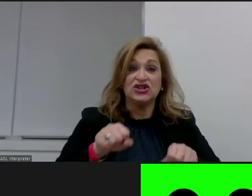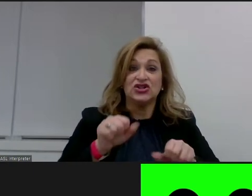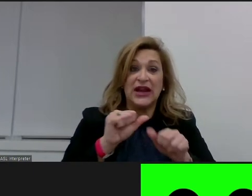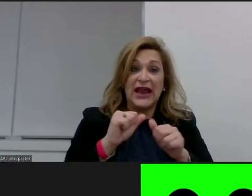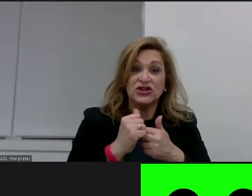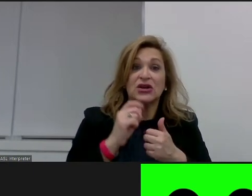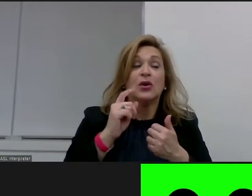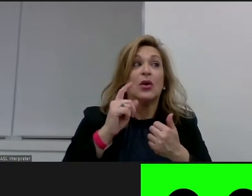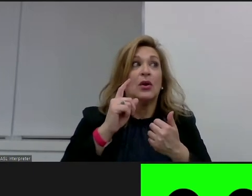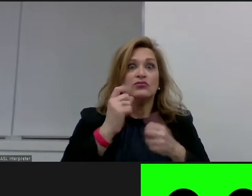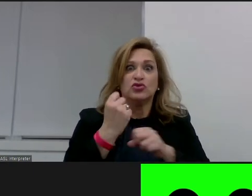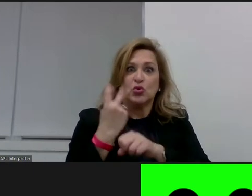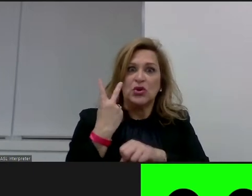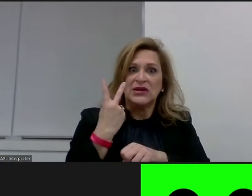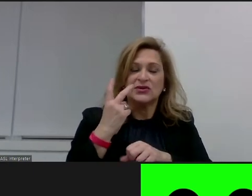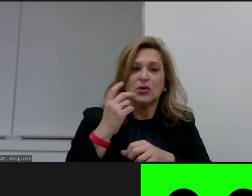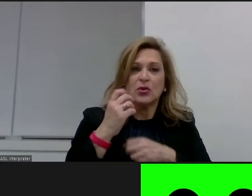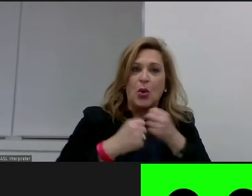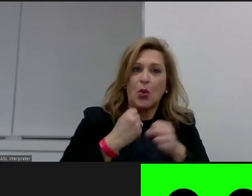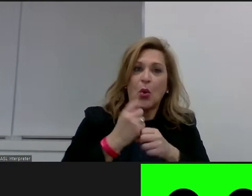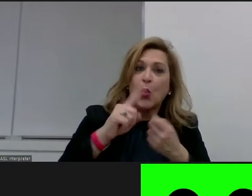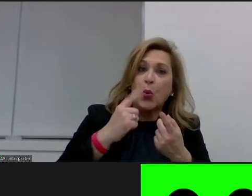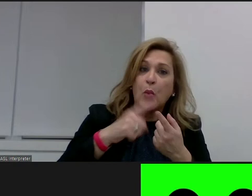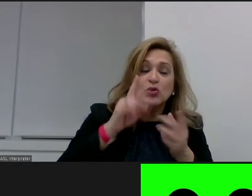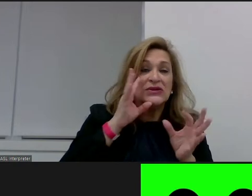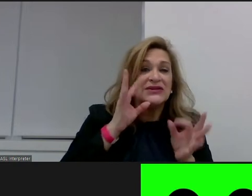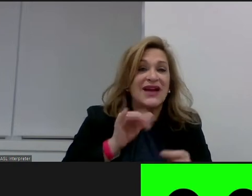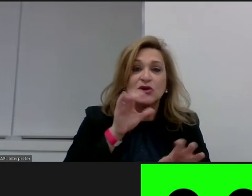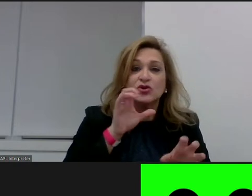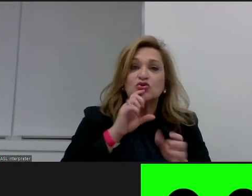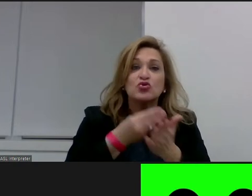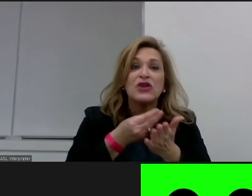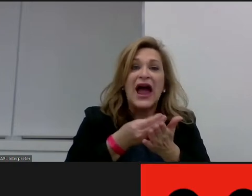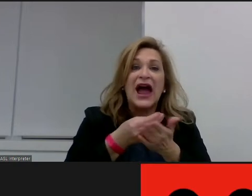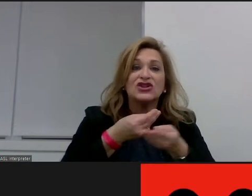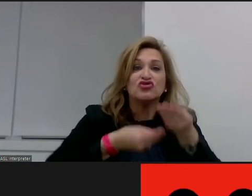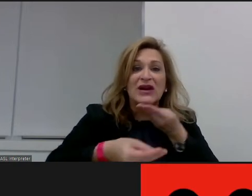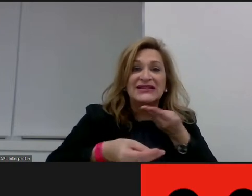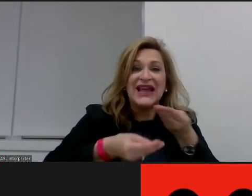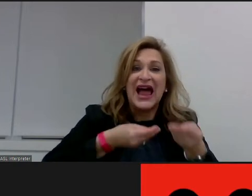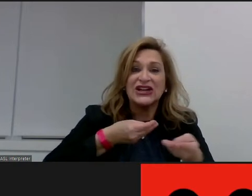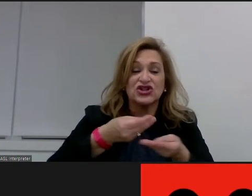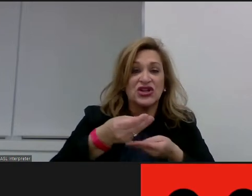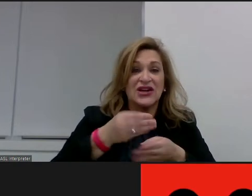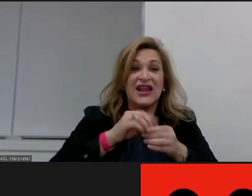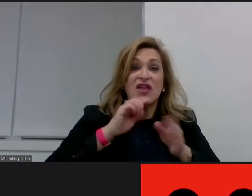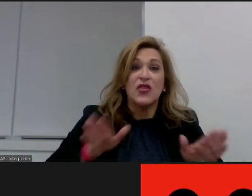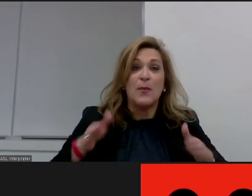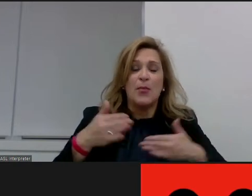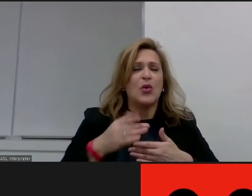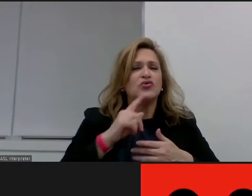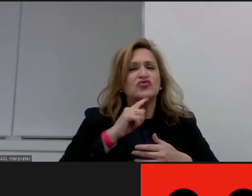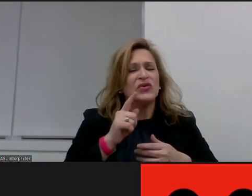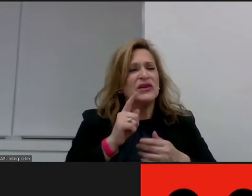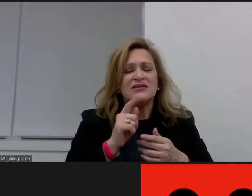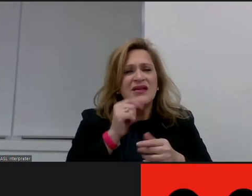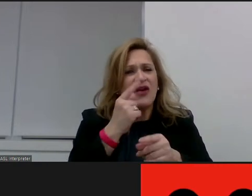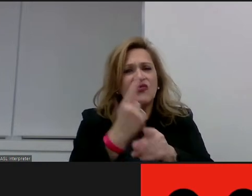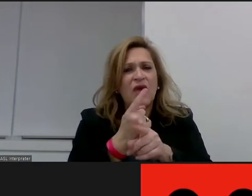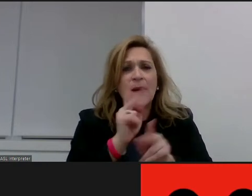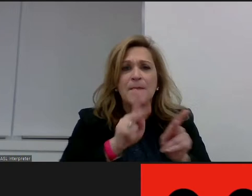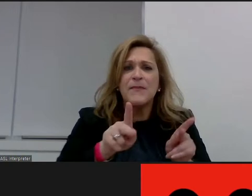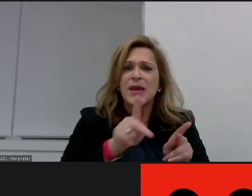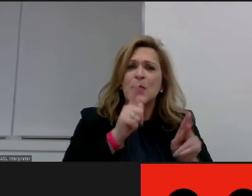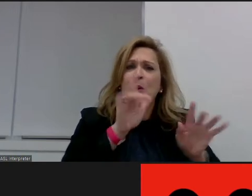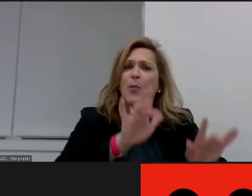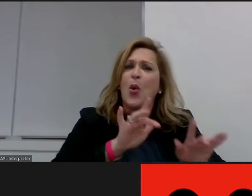y'all decided not to do cash transactions in the booth. So this is not right. You guys are putting these poor station agents' lives in danger. And